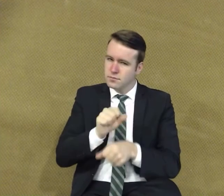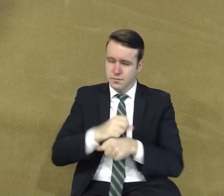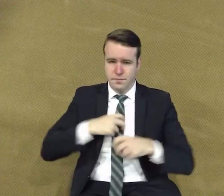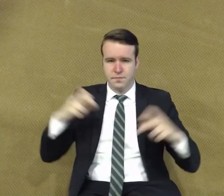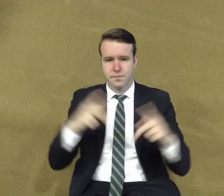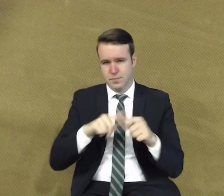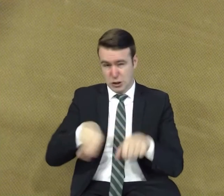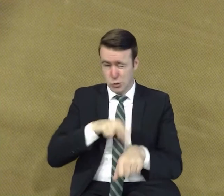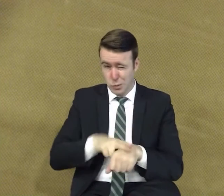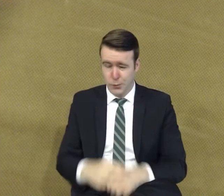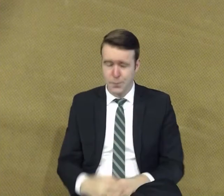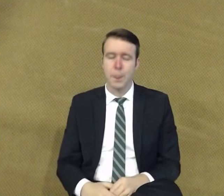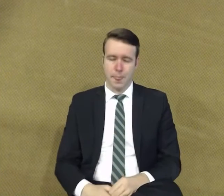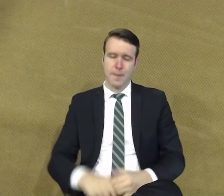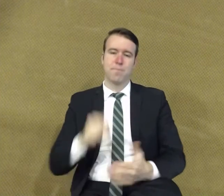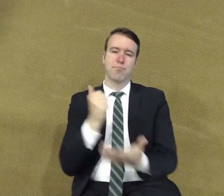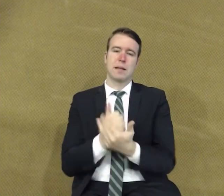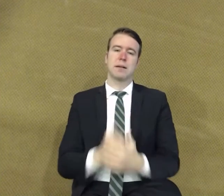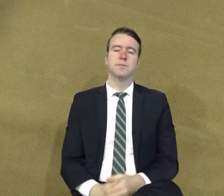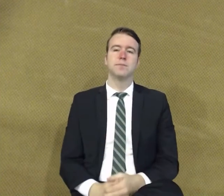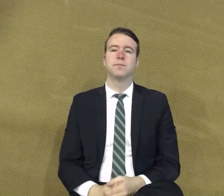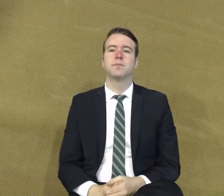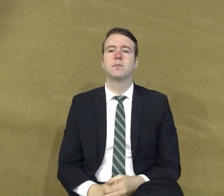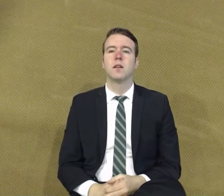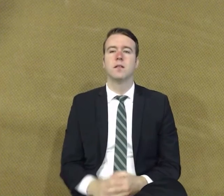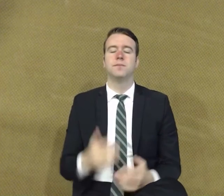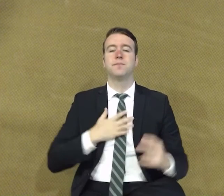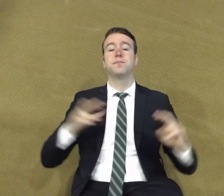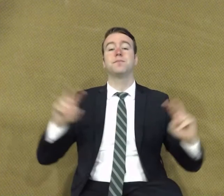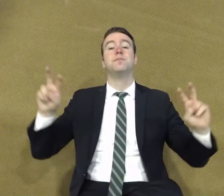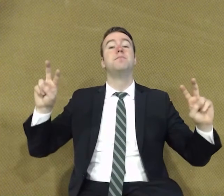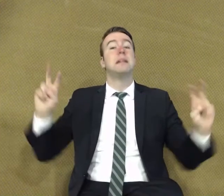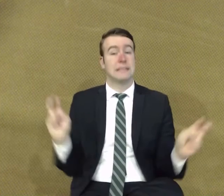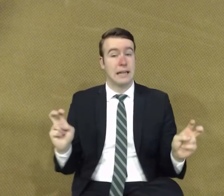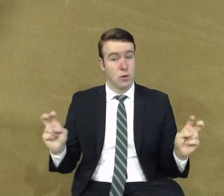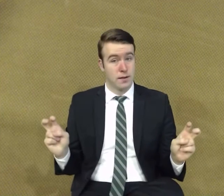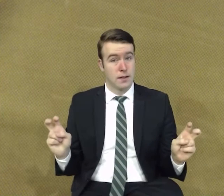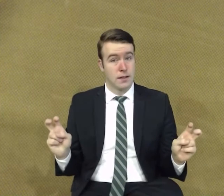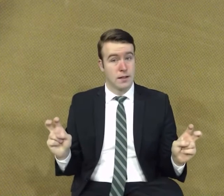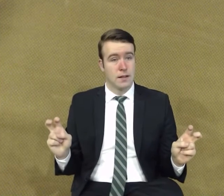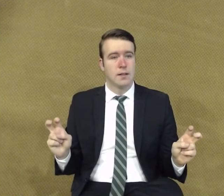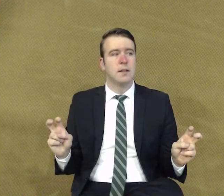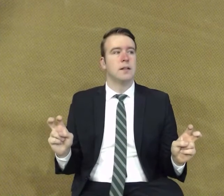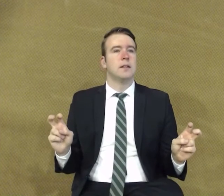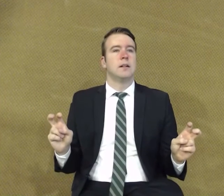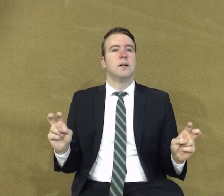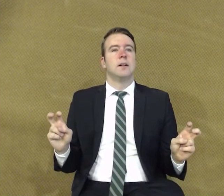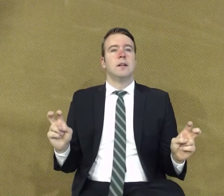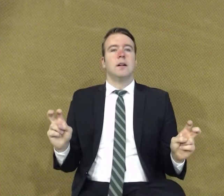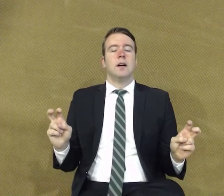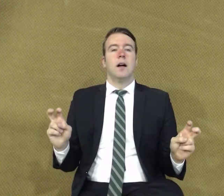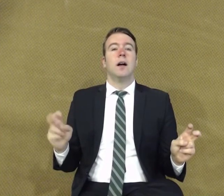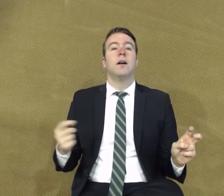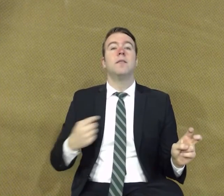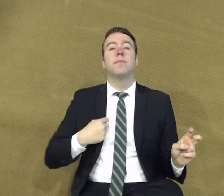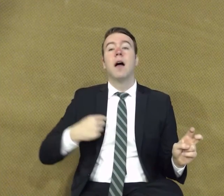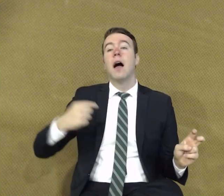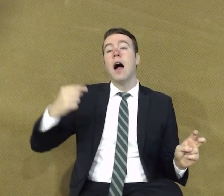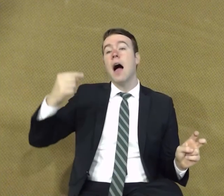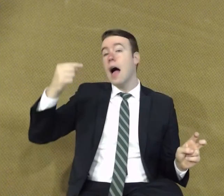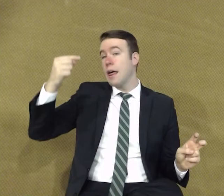was. Amen. So my title, I think